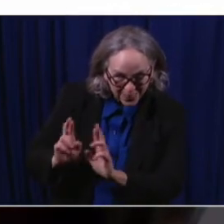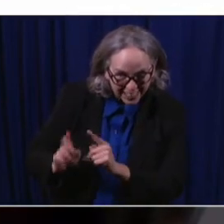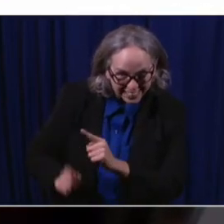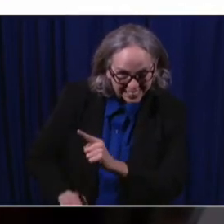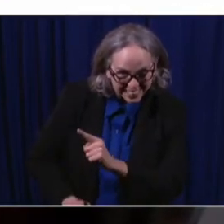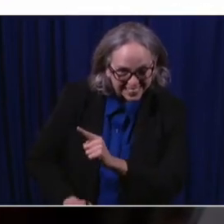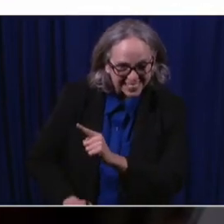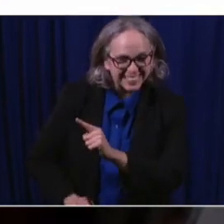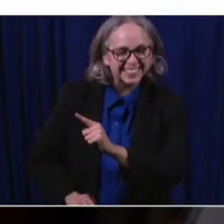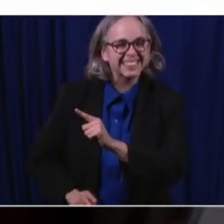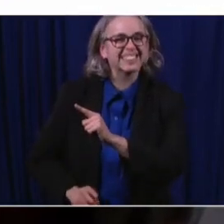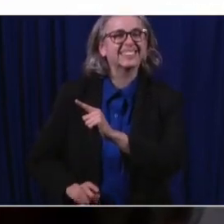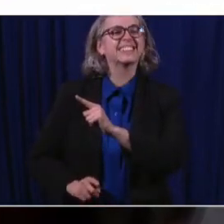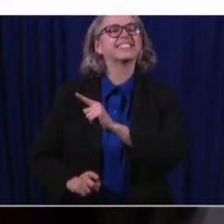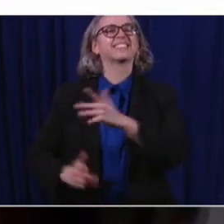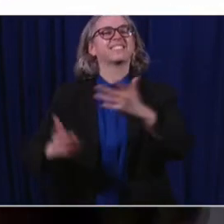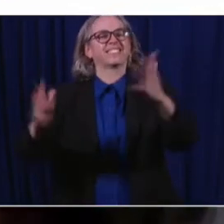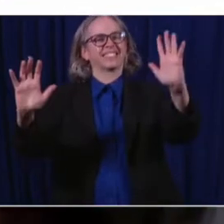3.